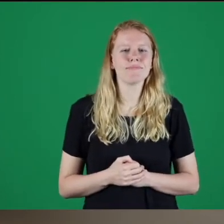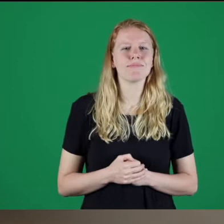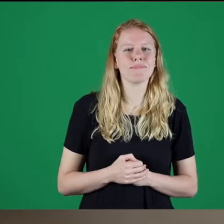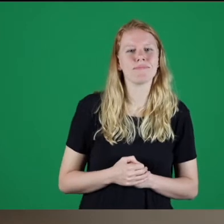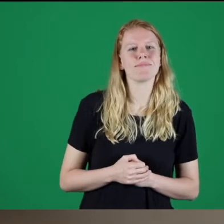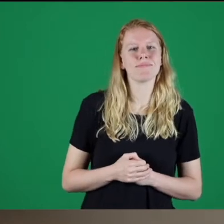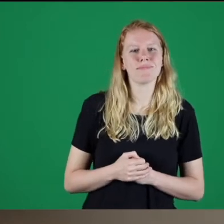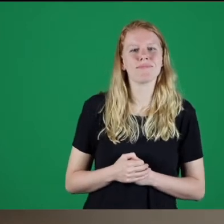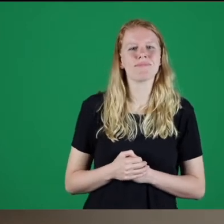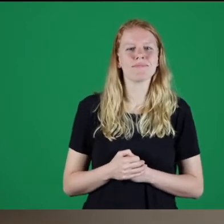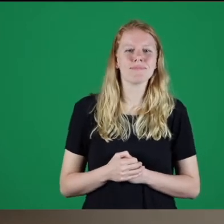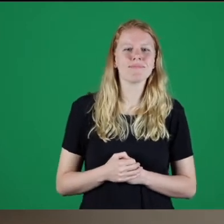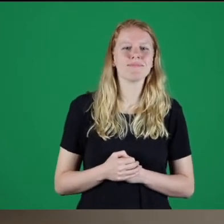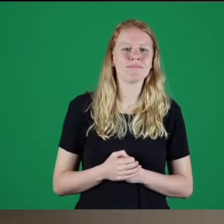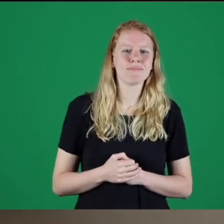ambia sinana